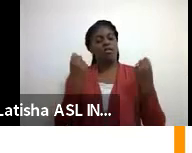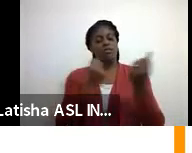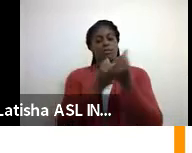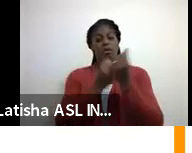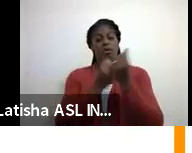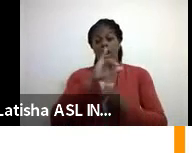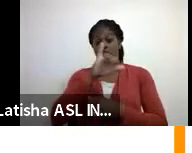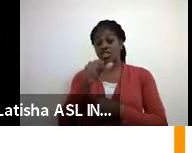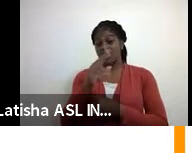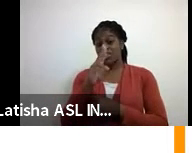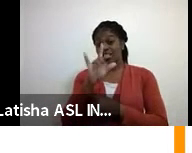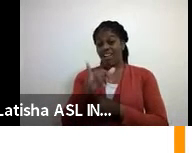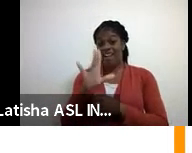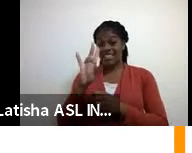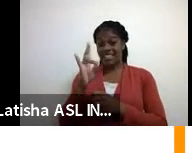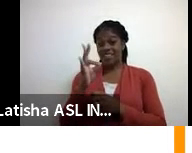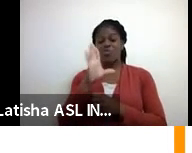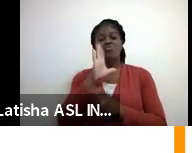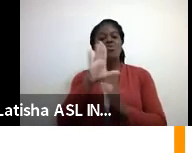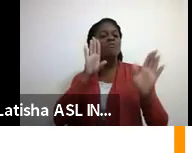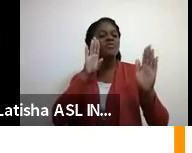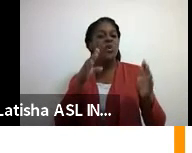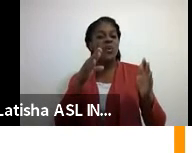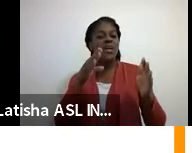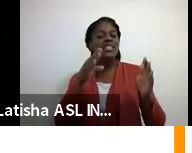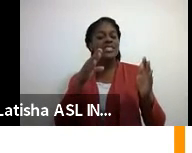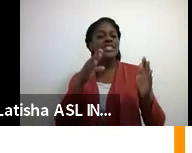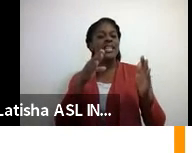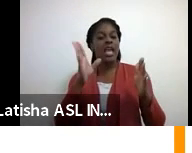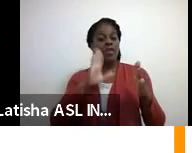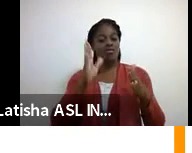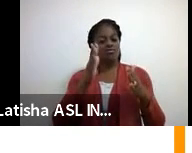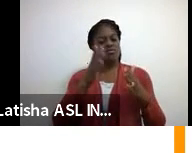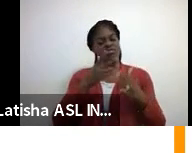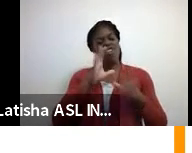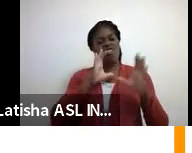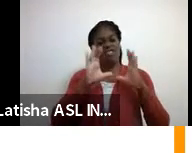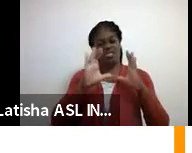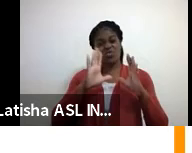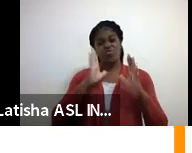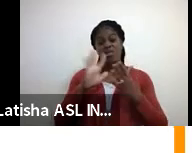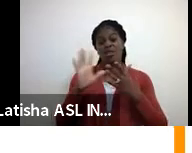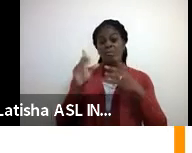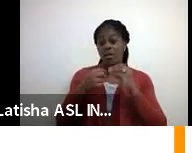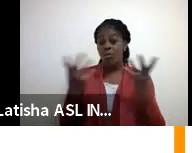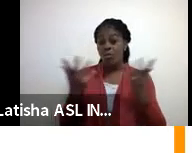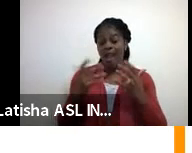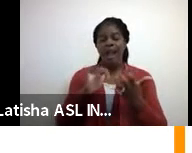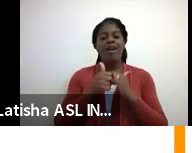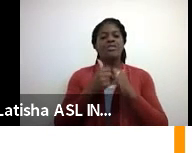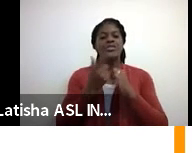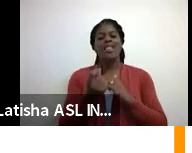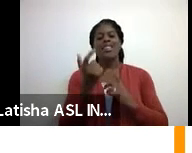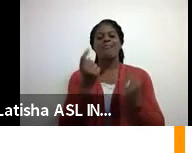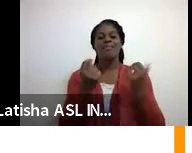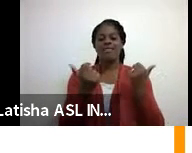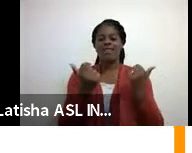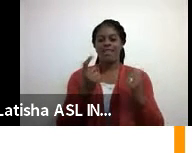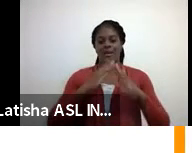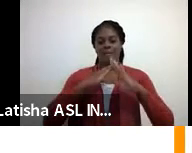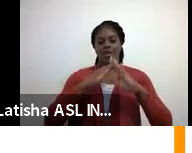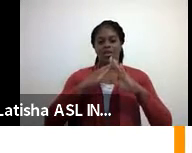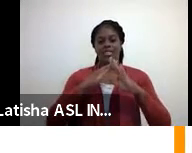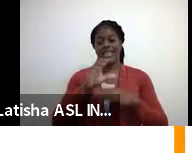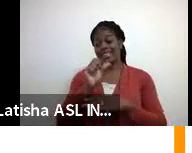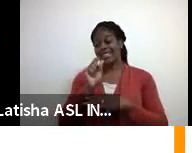July 7th, we will focus and we're going to end our conversation on how to eliminate these barriers and the